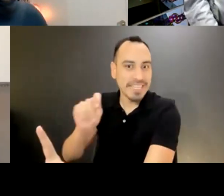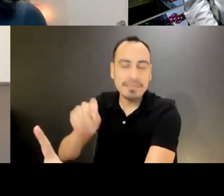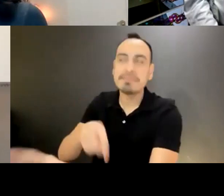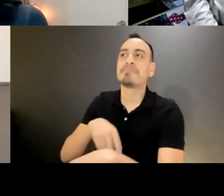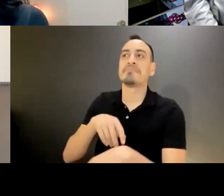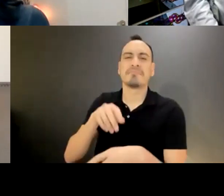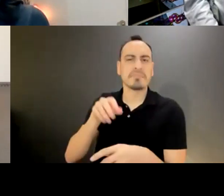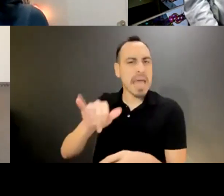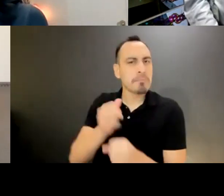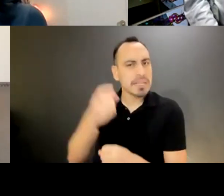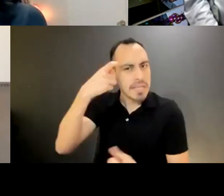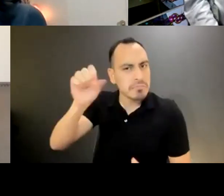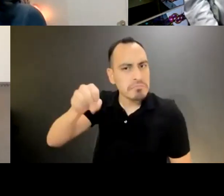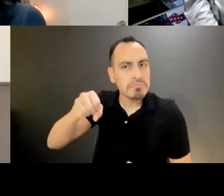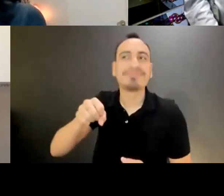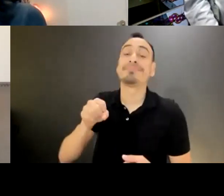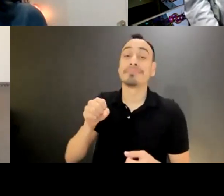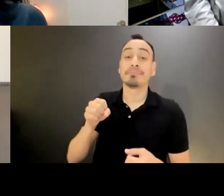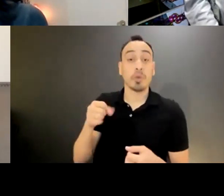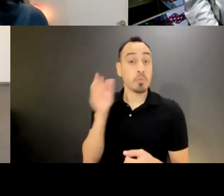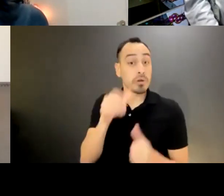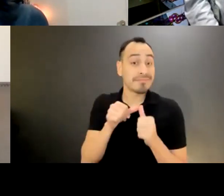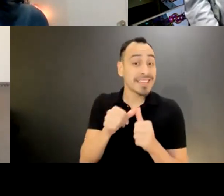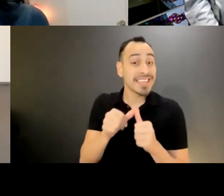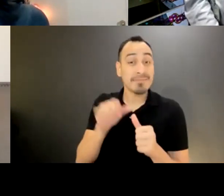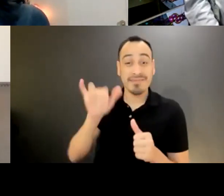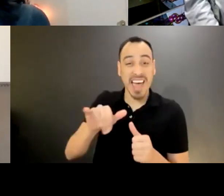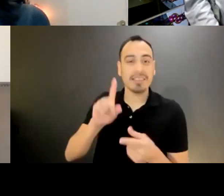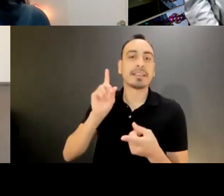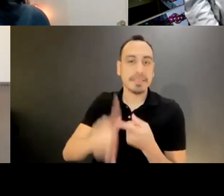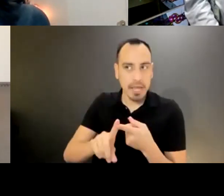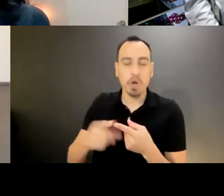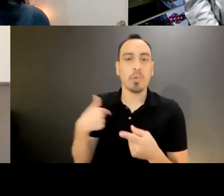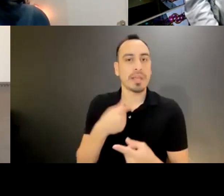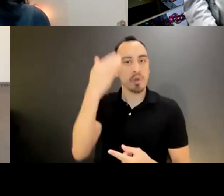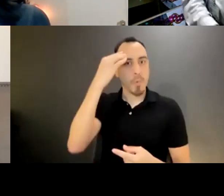know that 95% means 95% don't get infected.